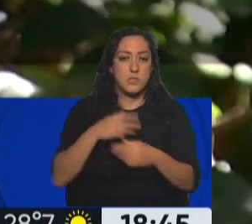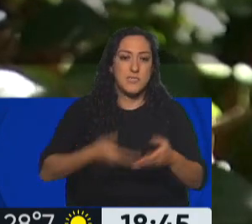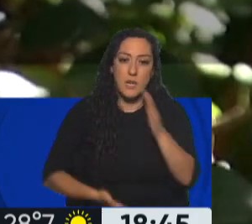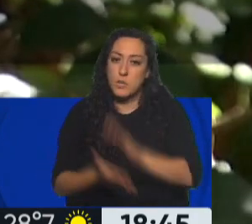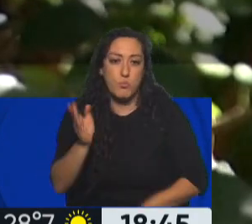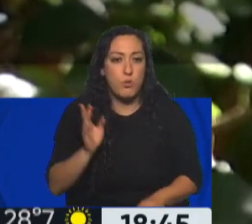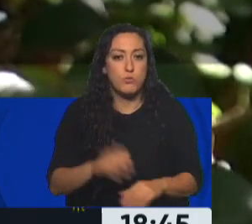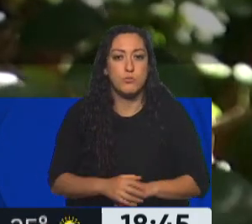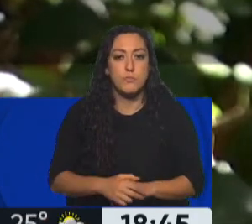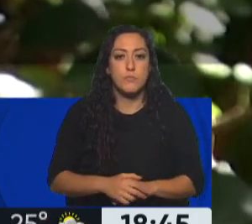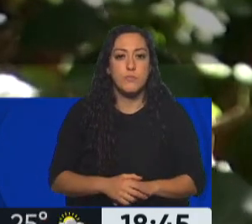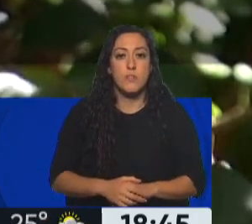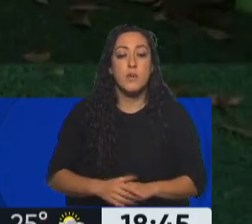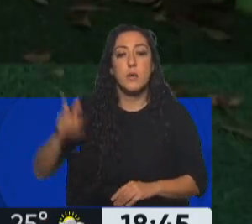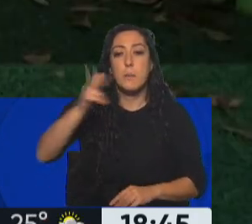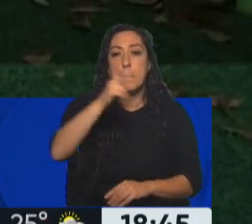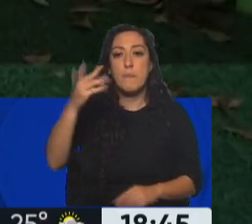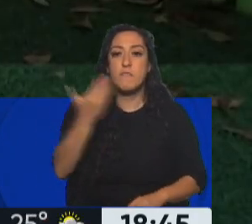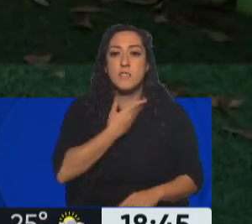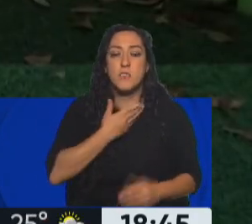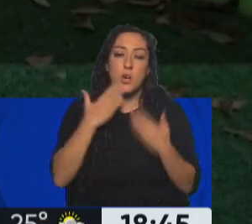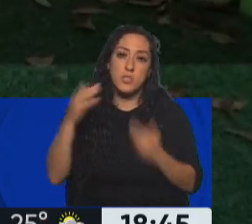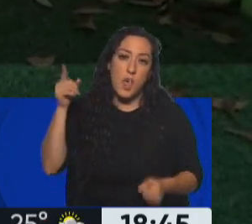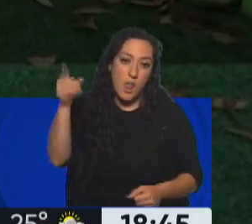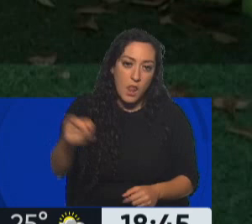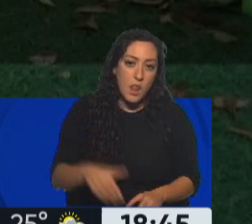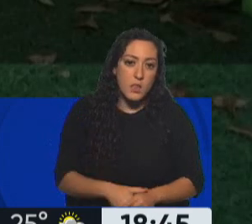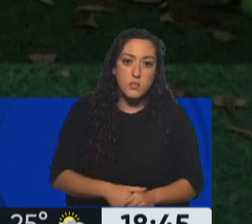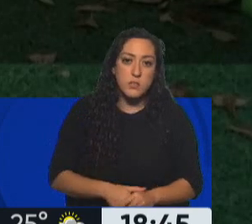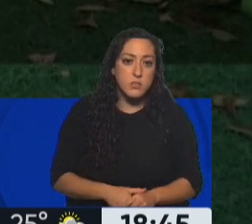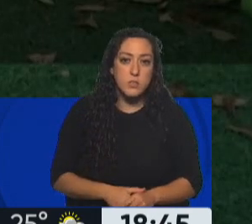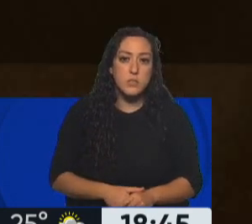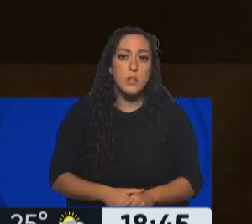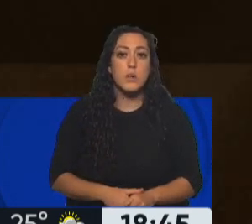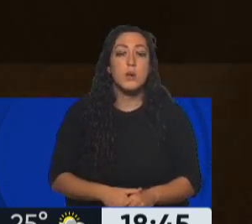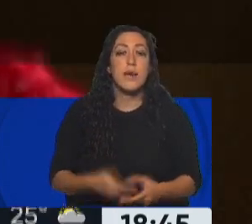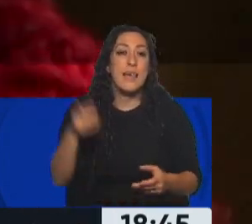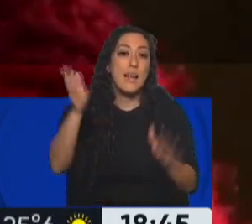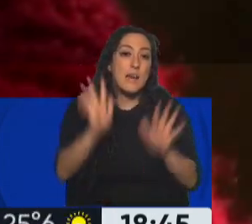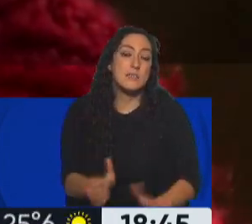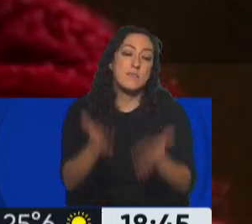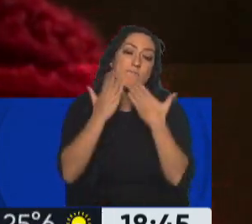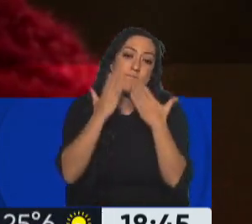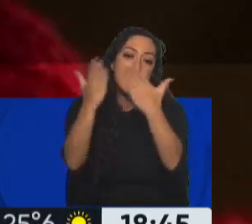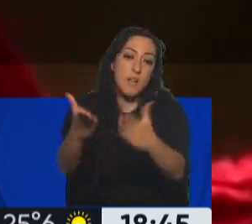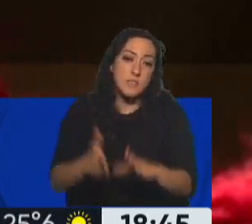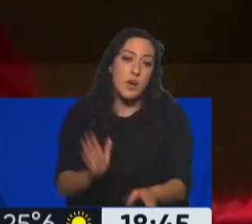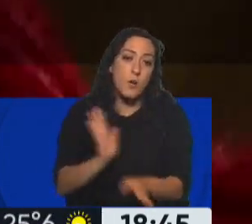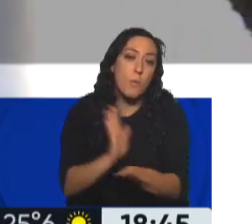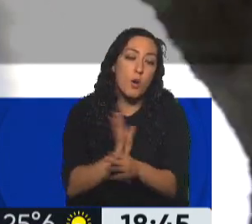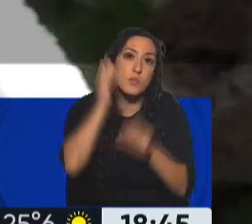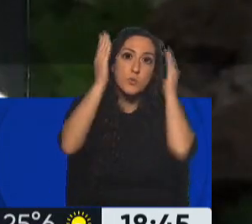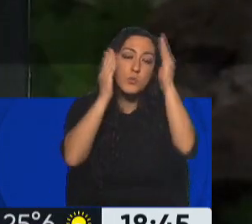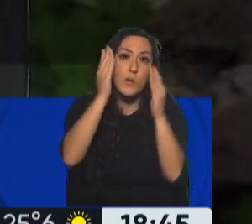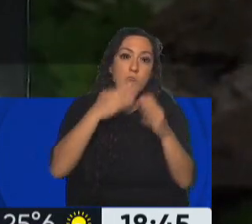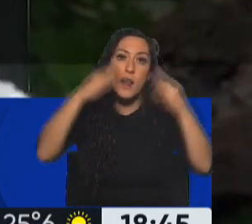and all thanks to Pope Francis. So I want to thank him so much for what he did, like making a dream come true